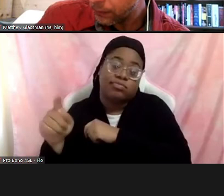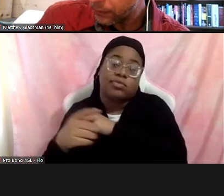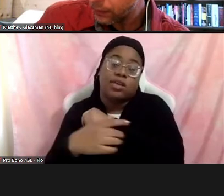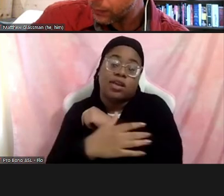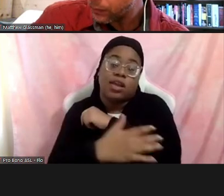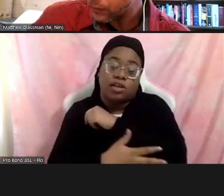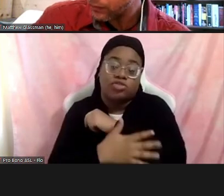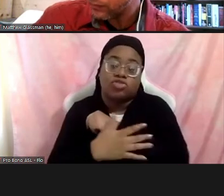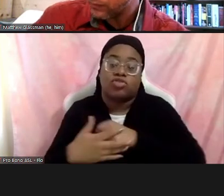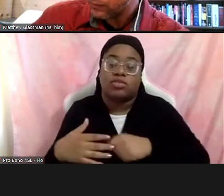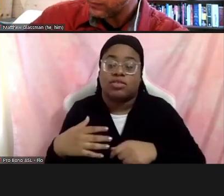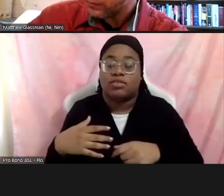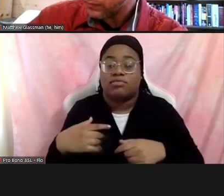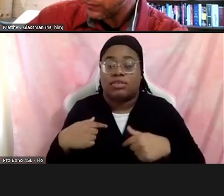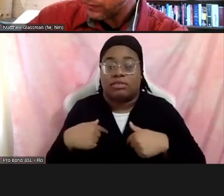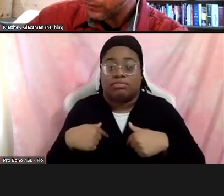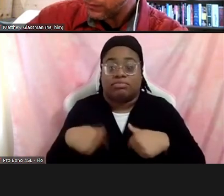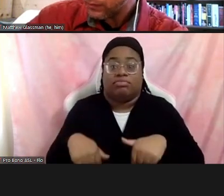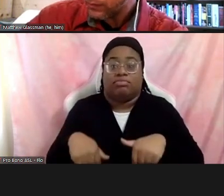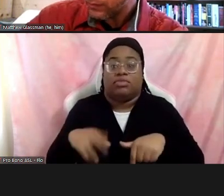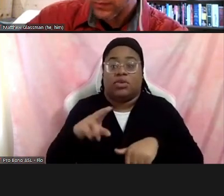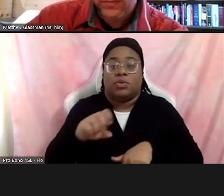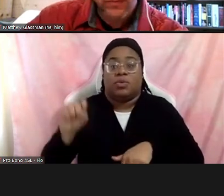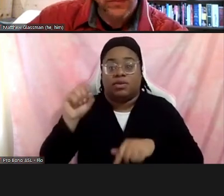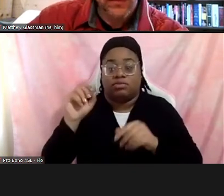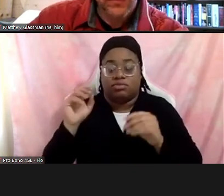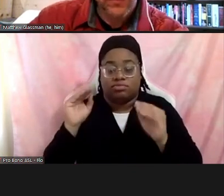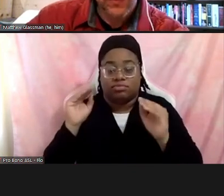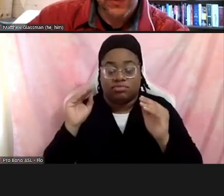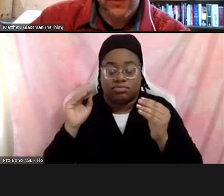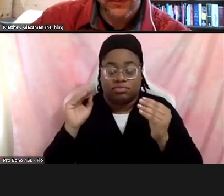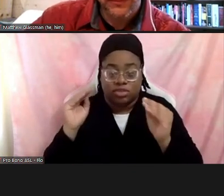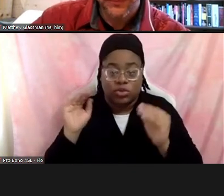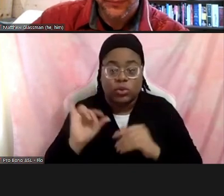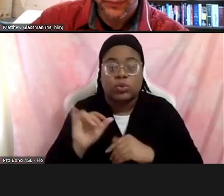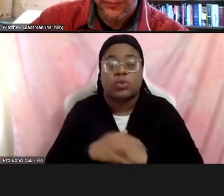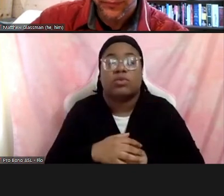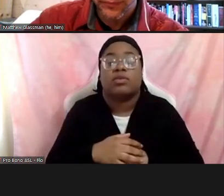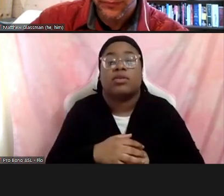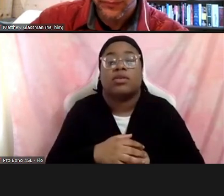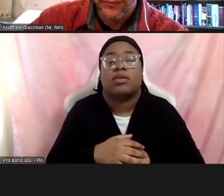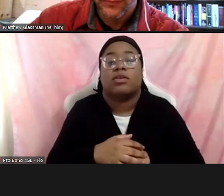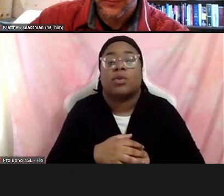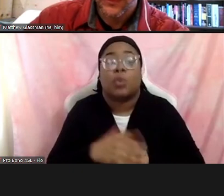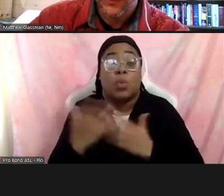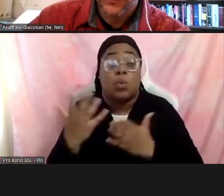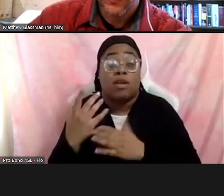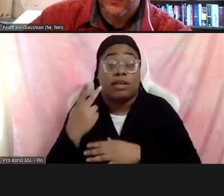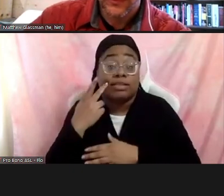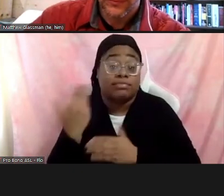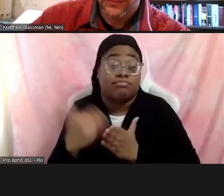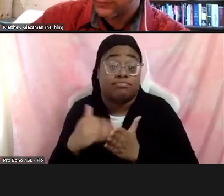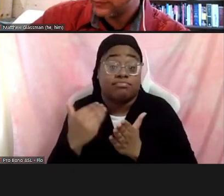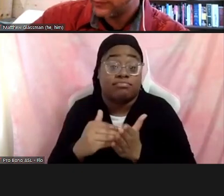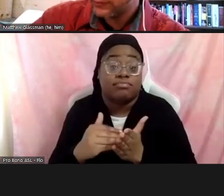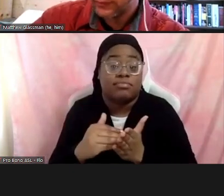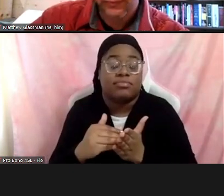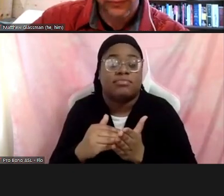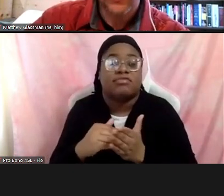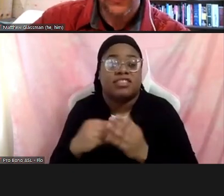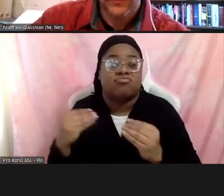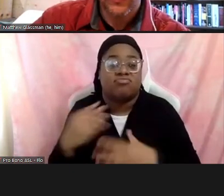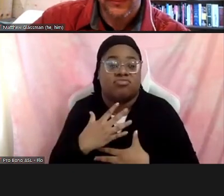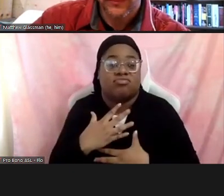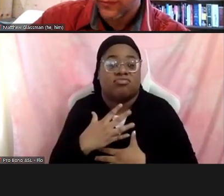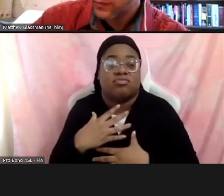taught here in the United States. And what I encountered over and over was terror. I mean,